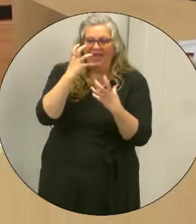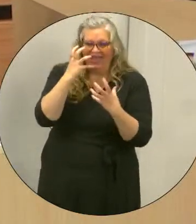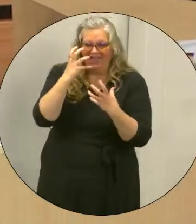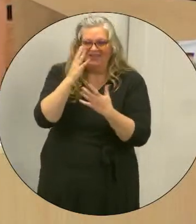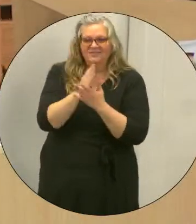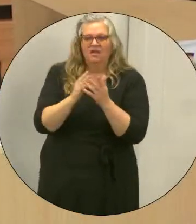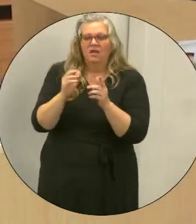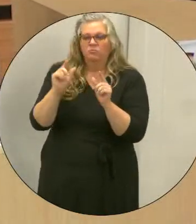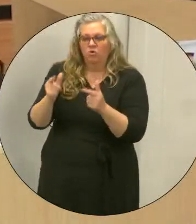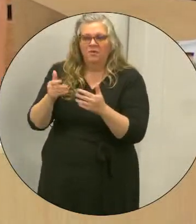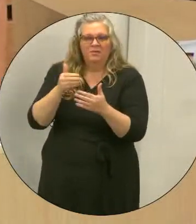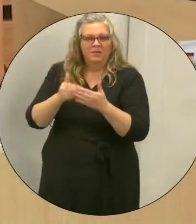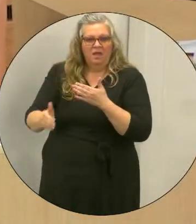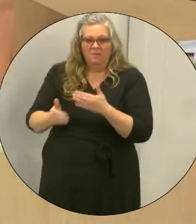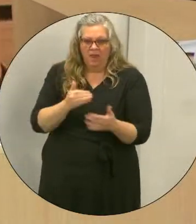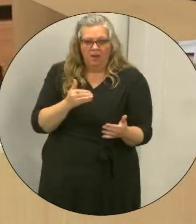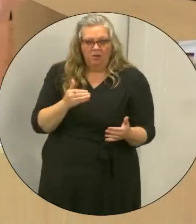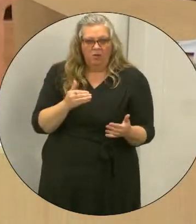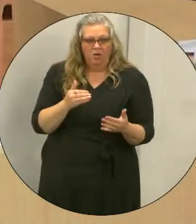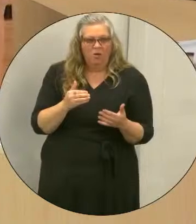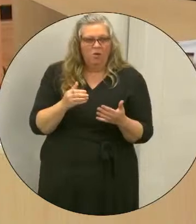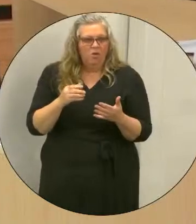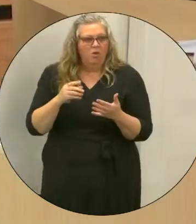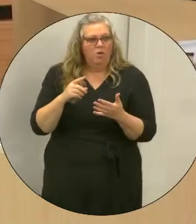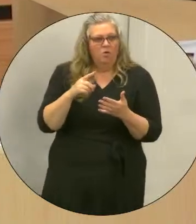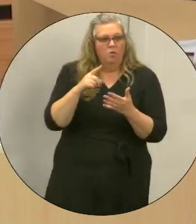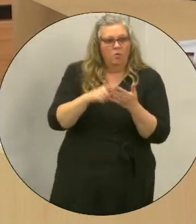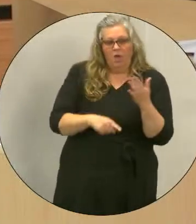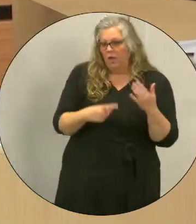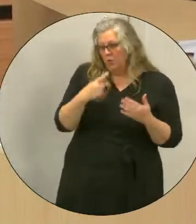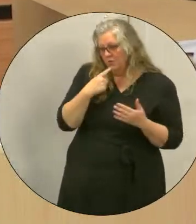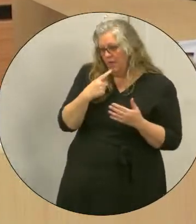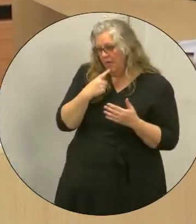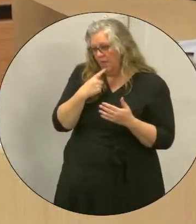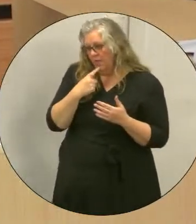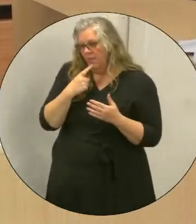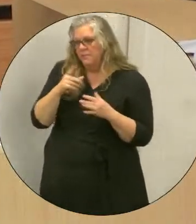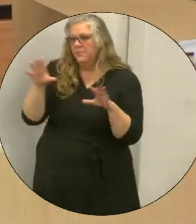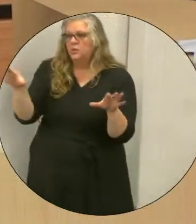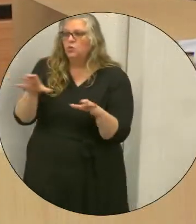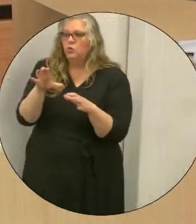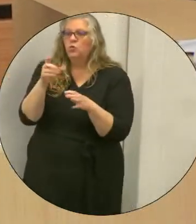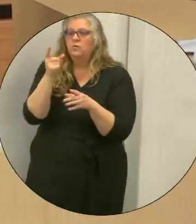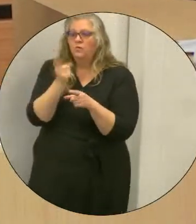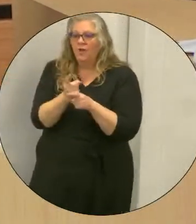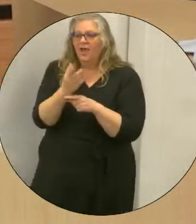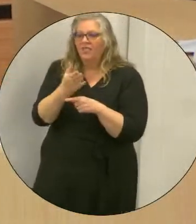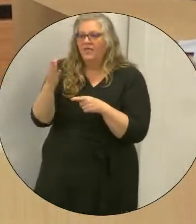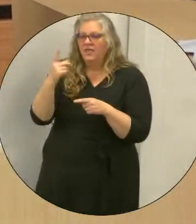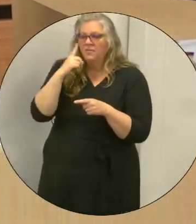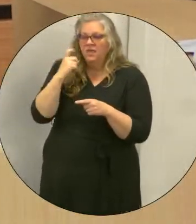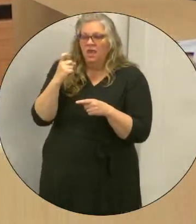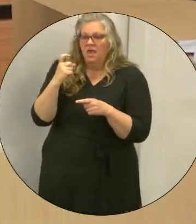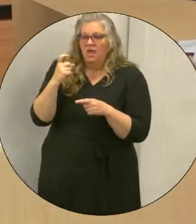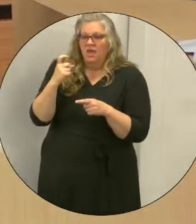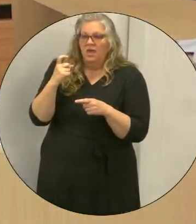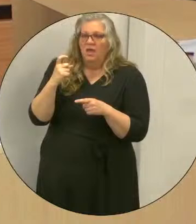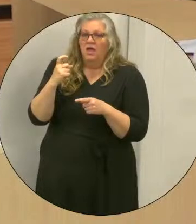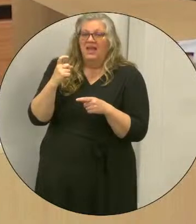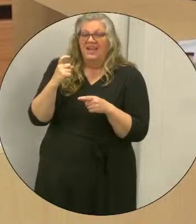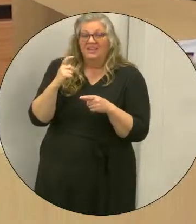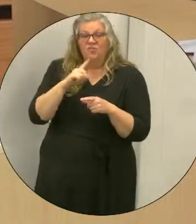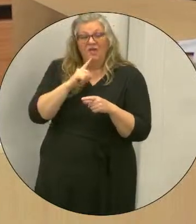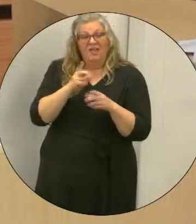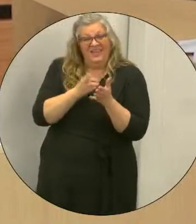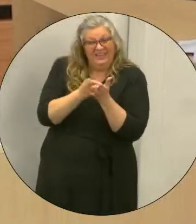groups, no matter what you say. But you need to do the right thing, because integrity is not